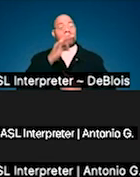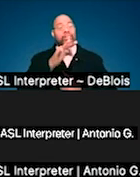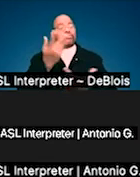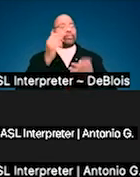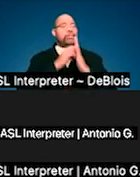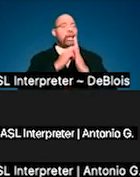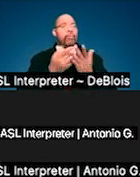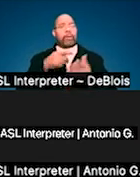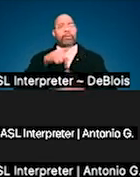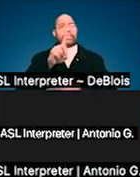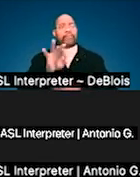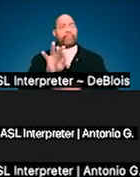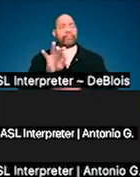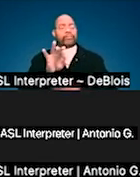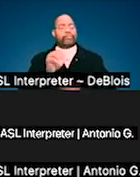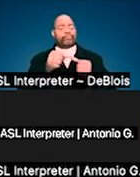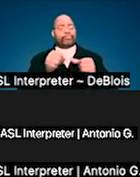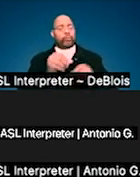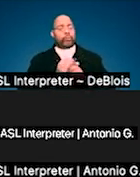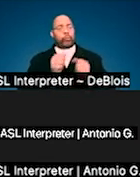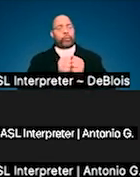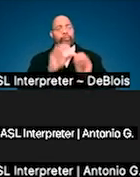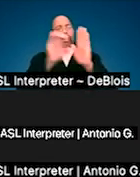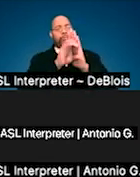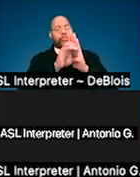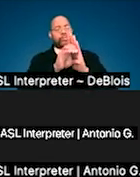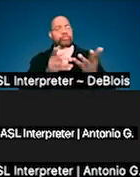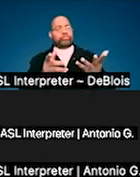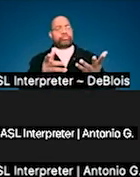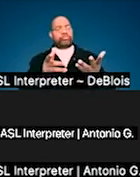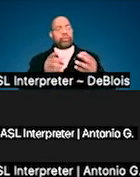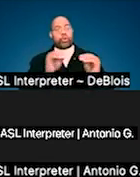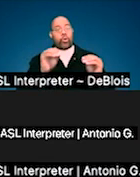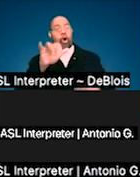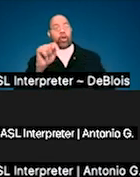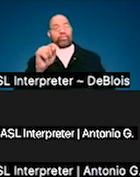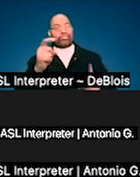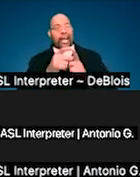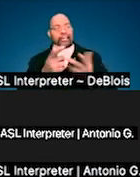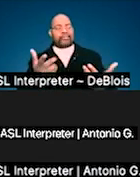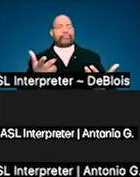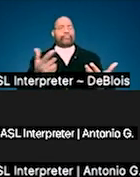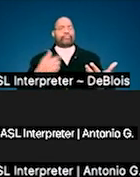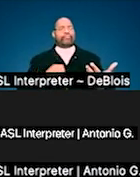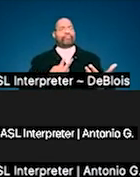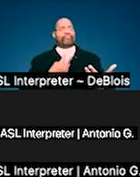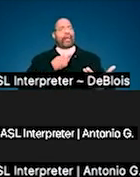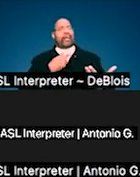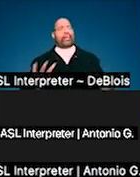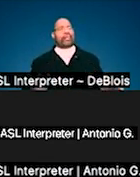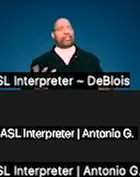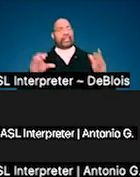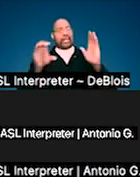example, a PDF with an image, no alt text, I'm like, okay, an